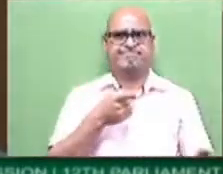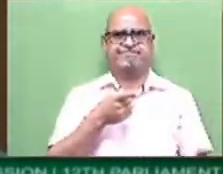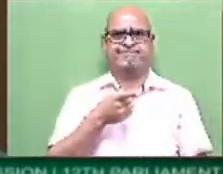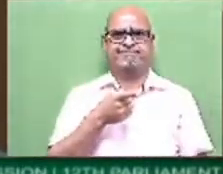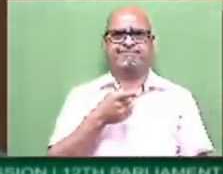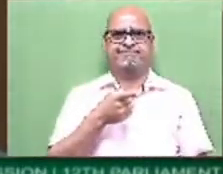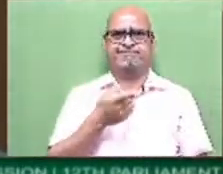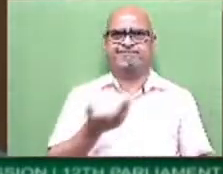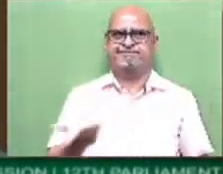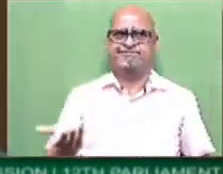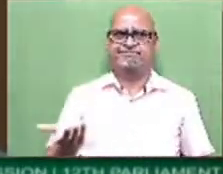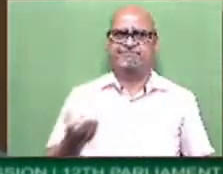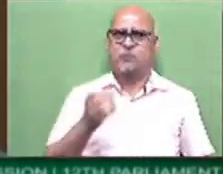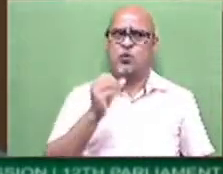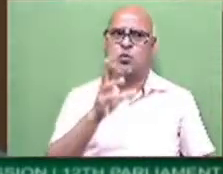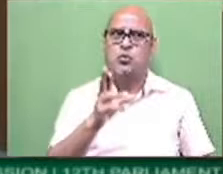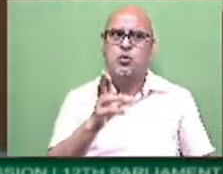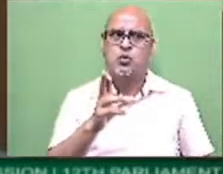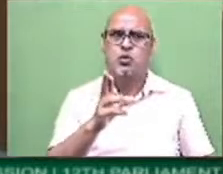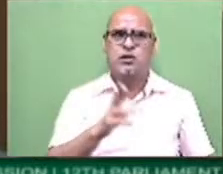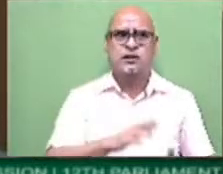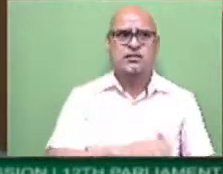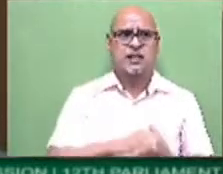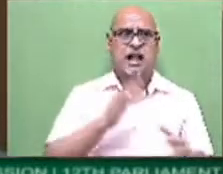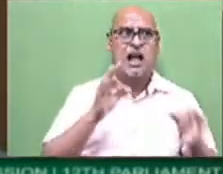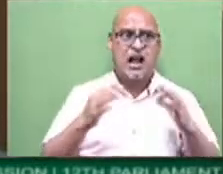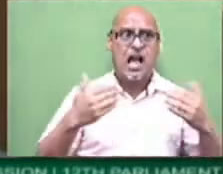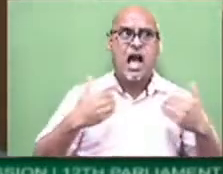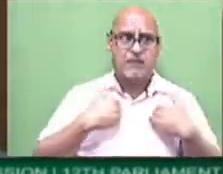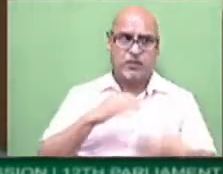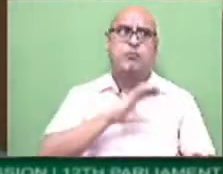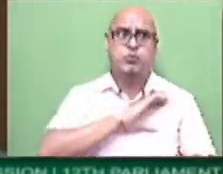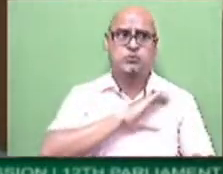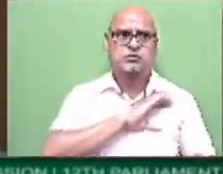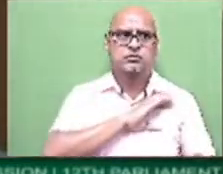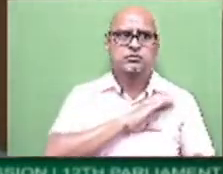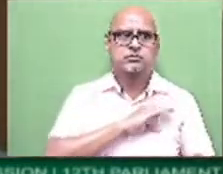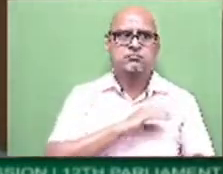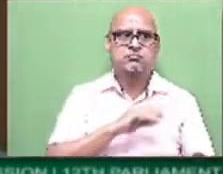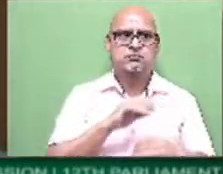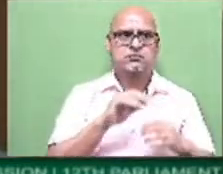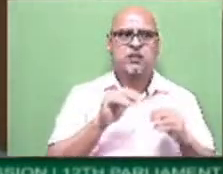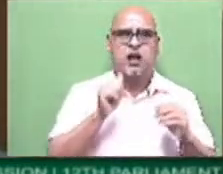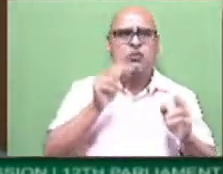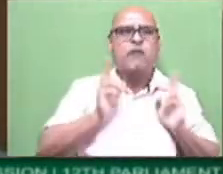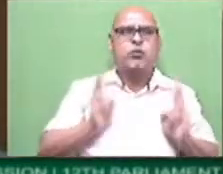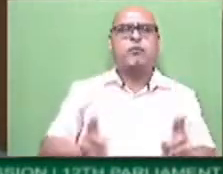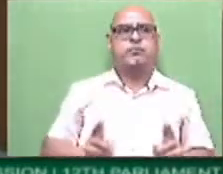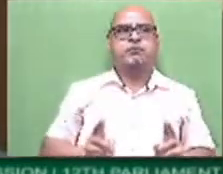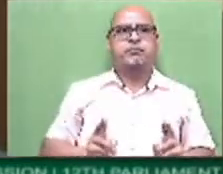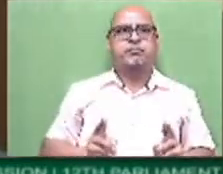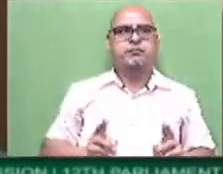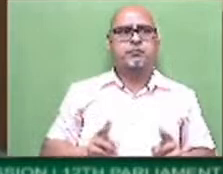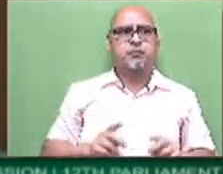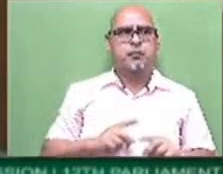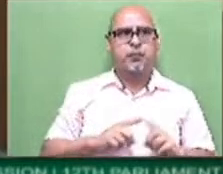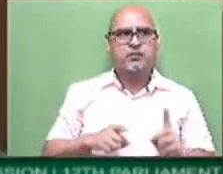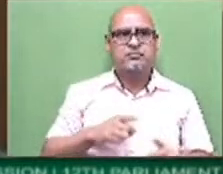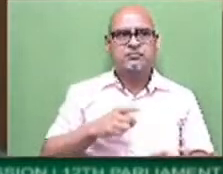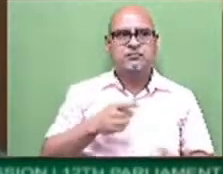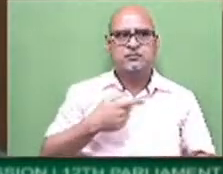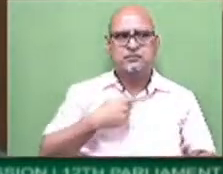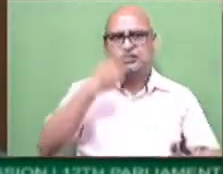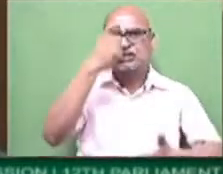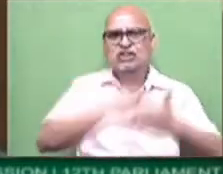that's important to take into consideration. So, Madam Speaker, we are